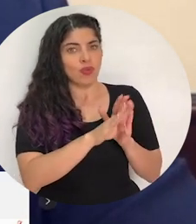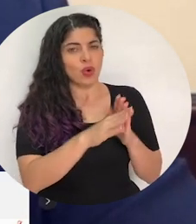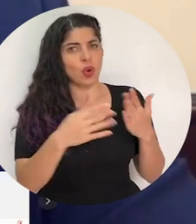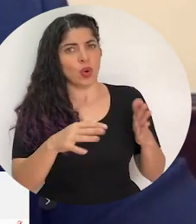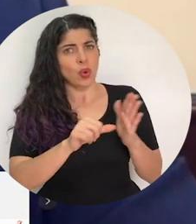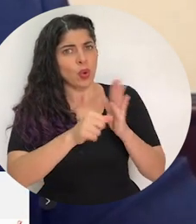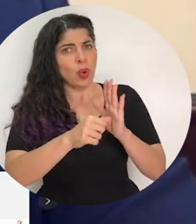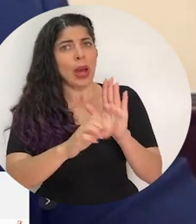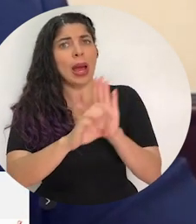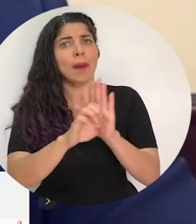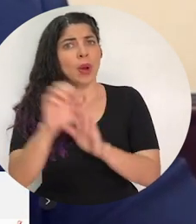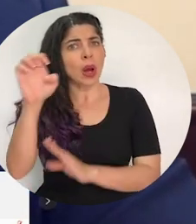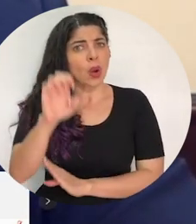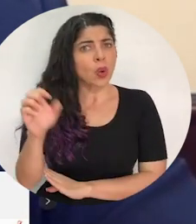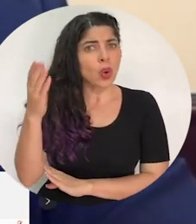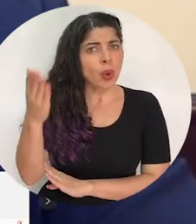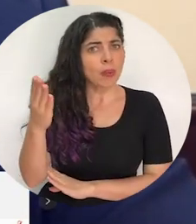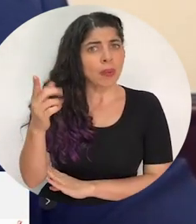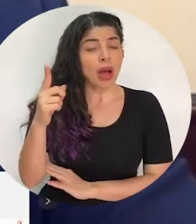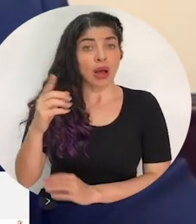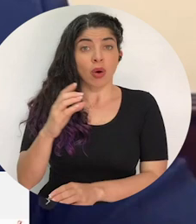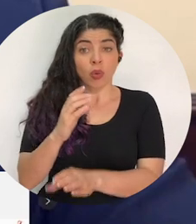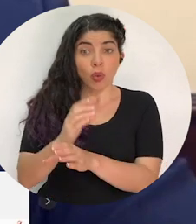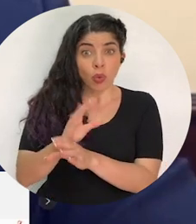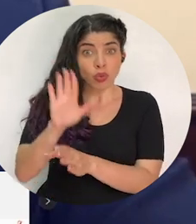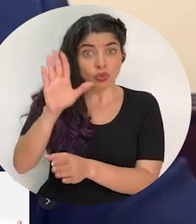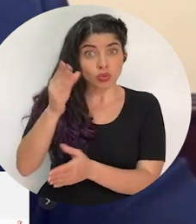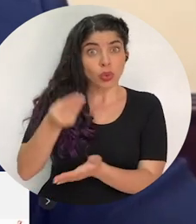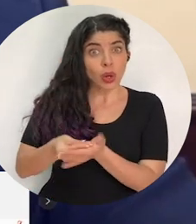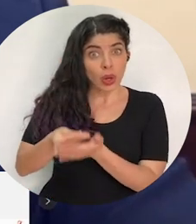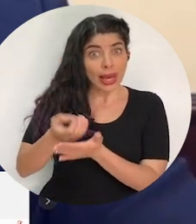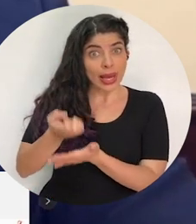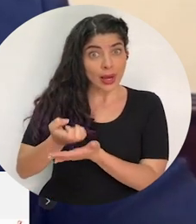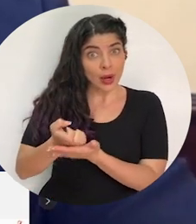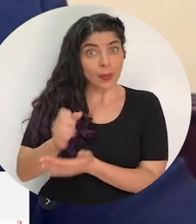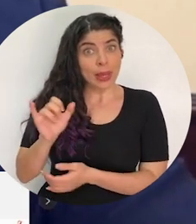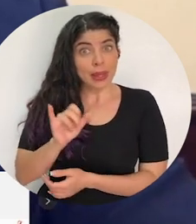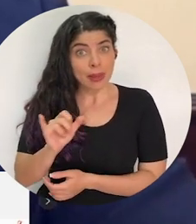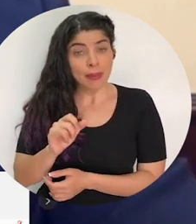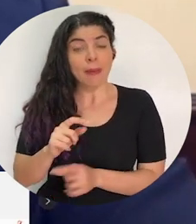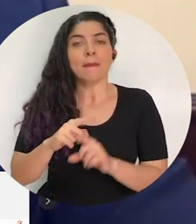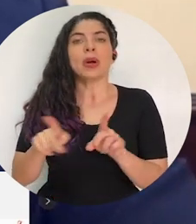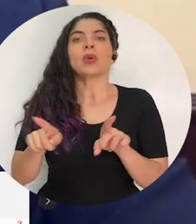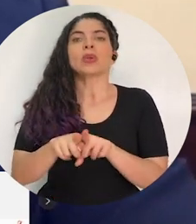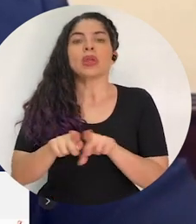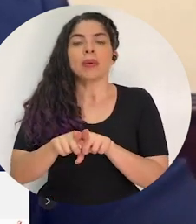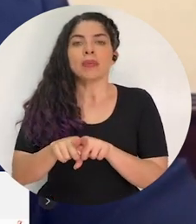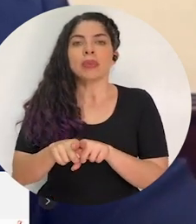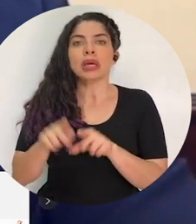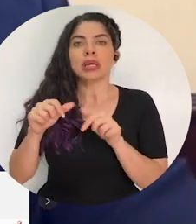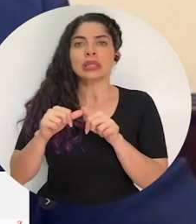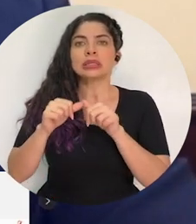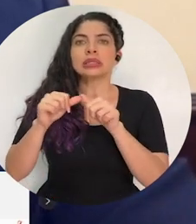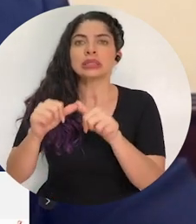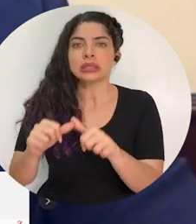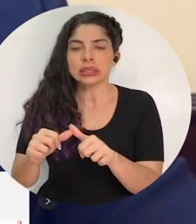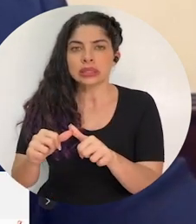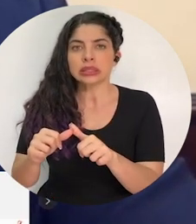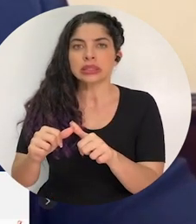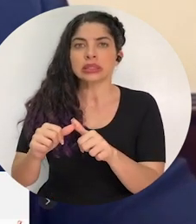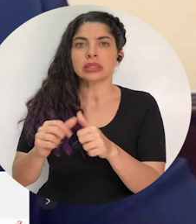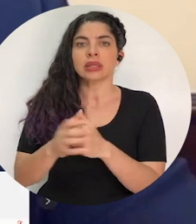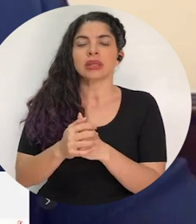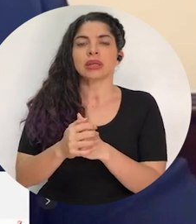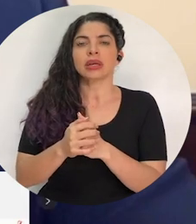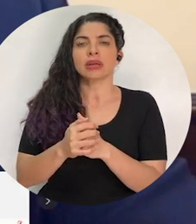economies. I underline the example of Europe preserving not only their economies, but building